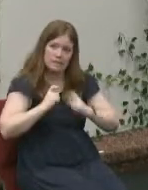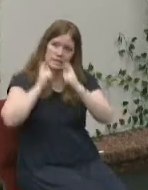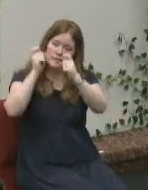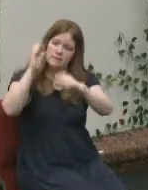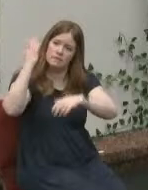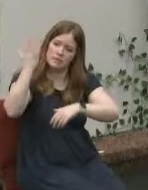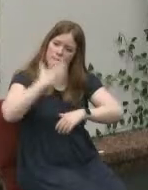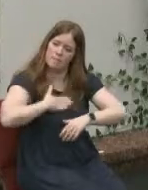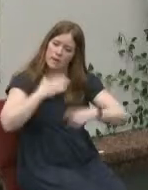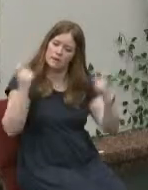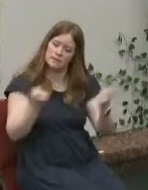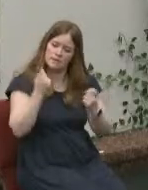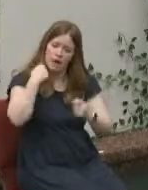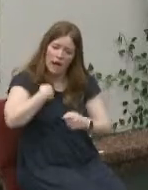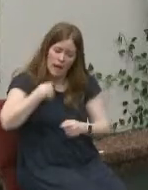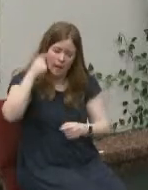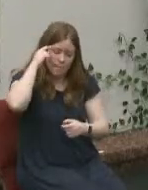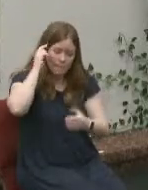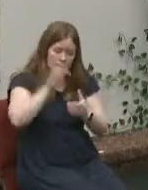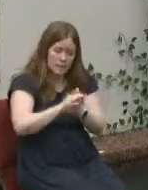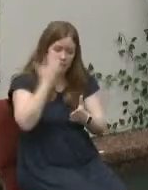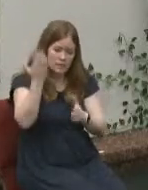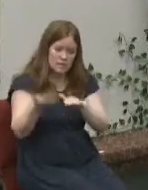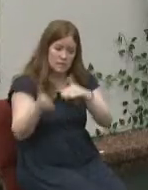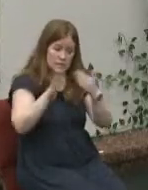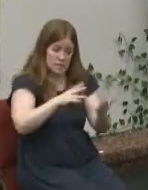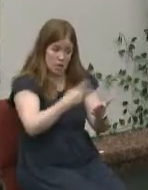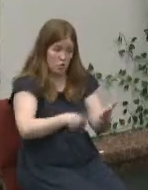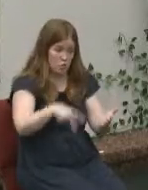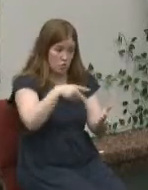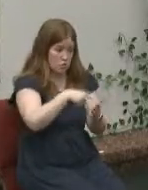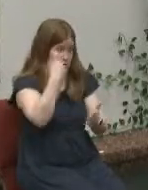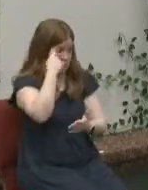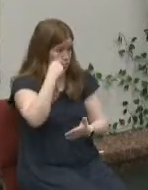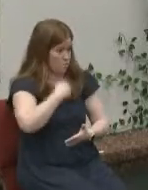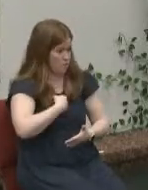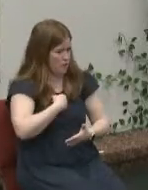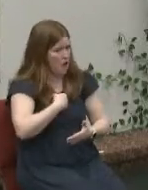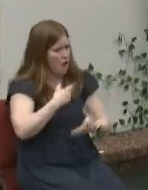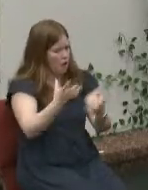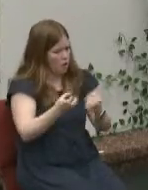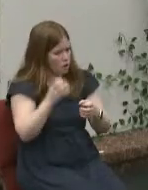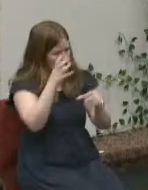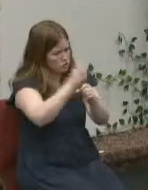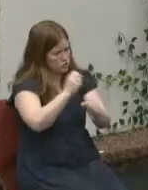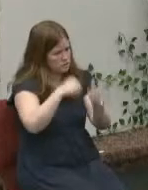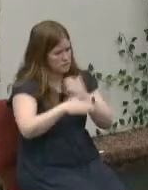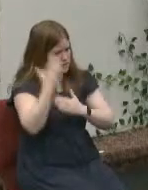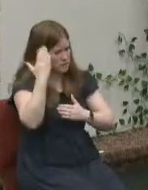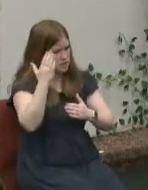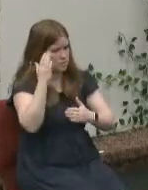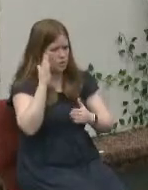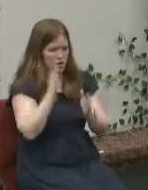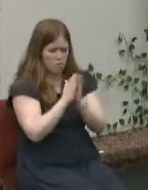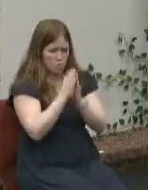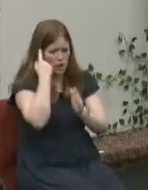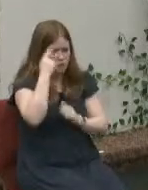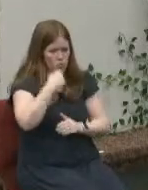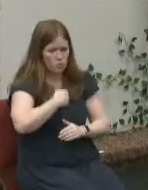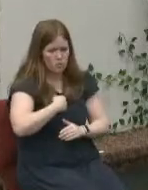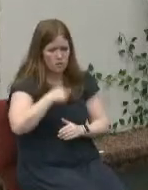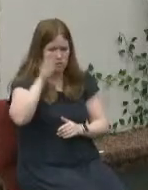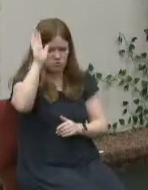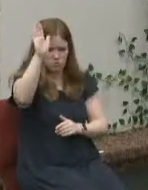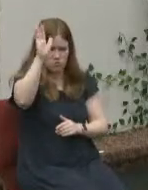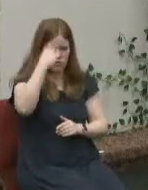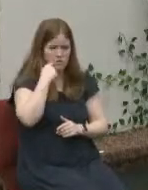believe he died and rose again to pay for my sins and i want to trust him and give my life to him pray for me pastor walker would you do that with no one looking just slip your hand